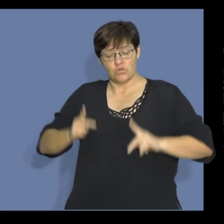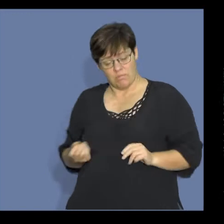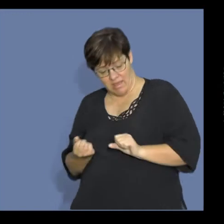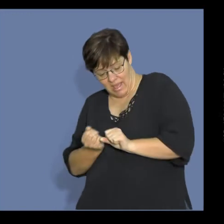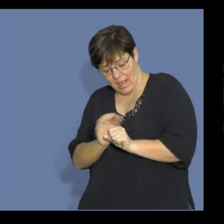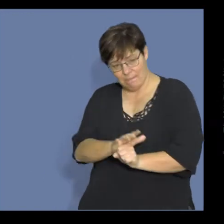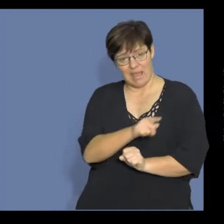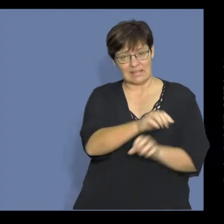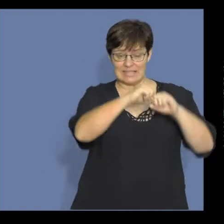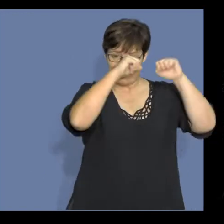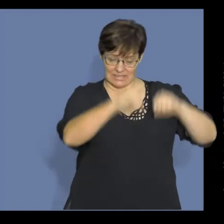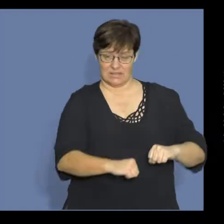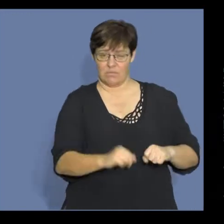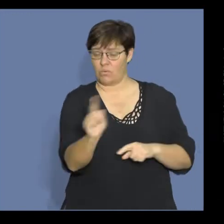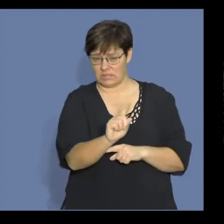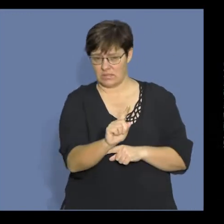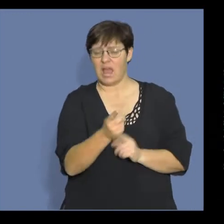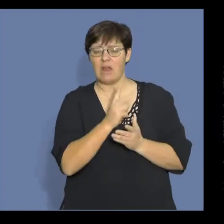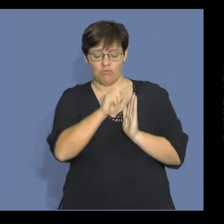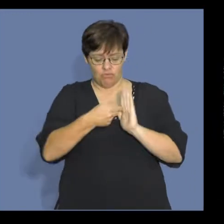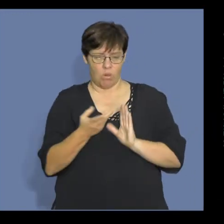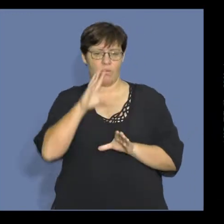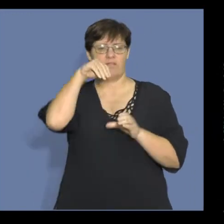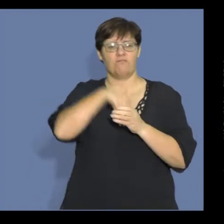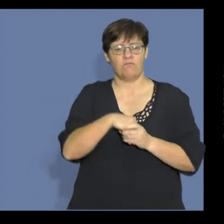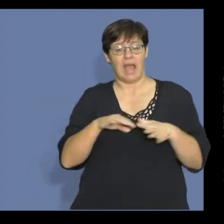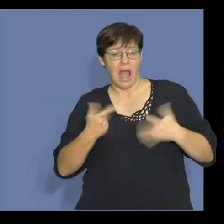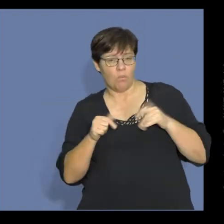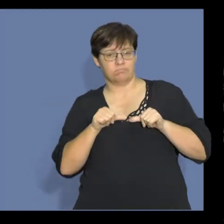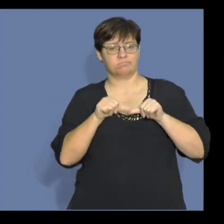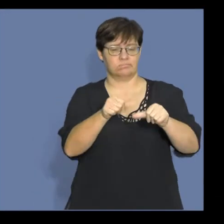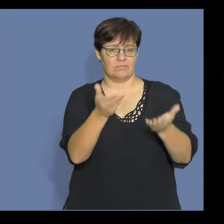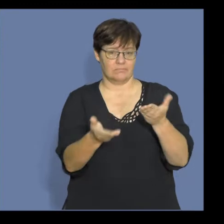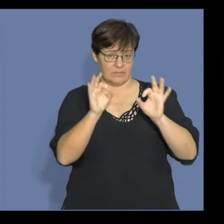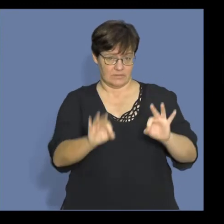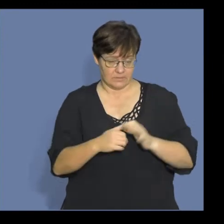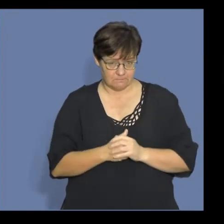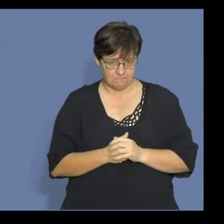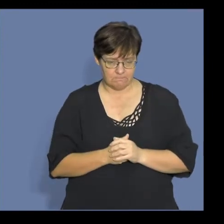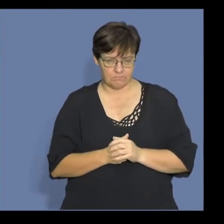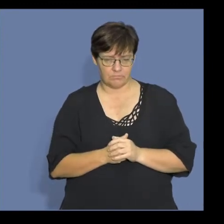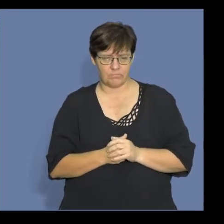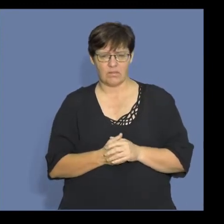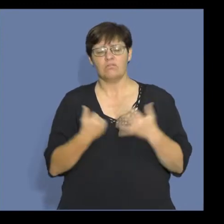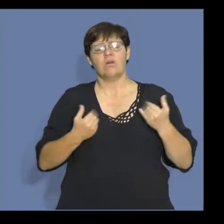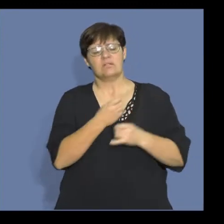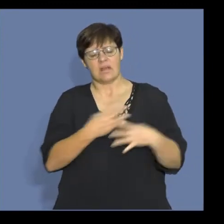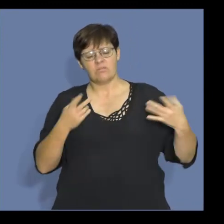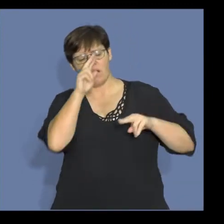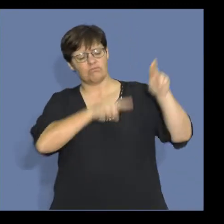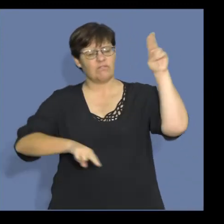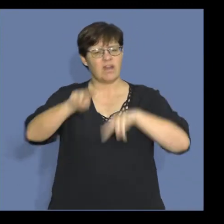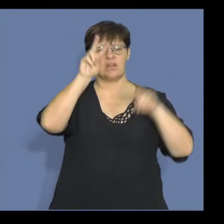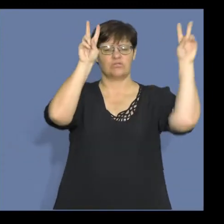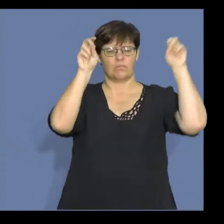had on the ecosystems and our role that we play in maintaining this. So as we get into this lesson, as we revise this